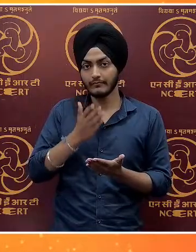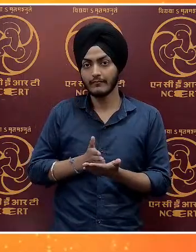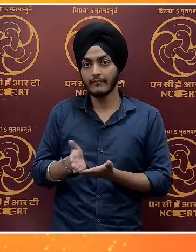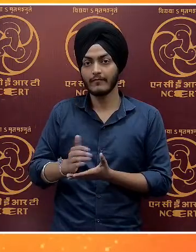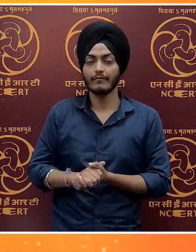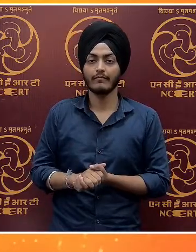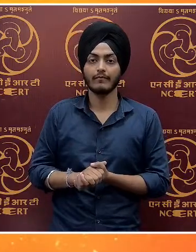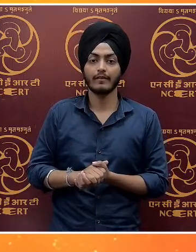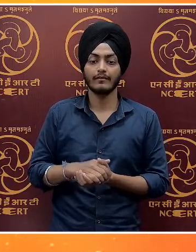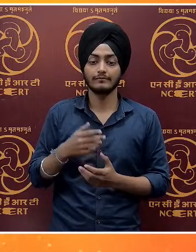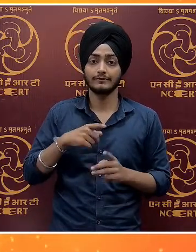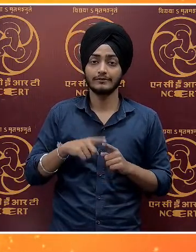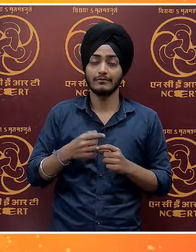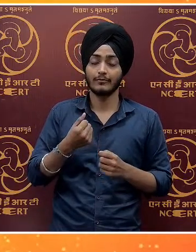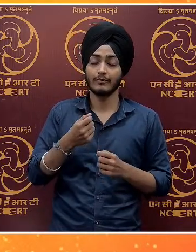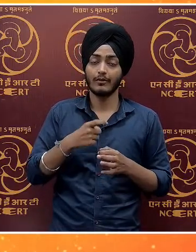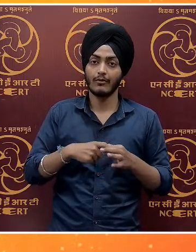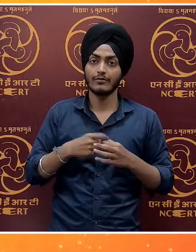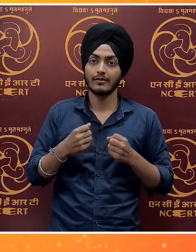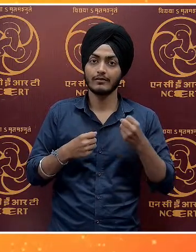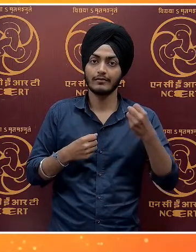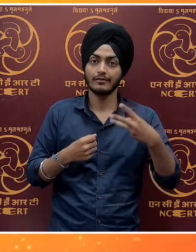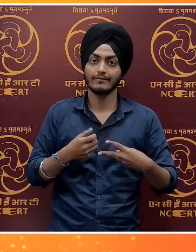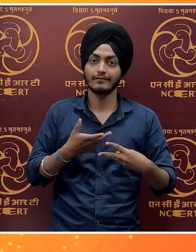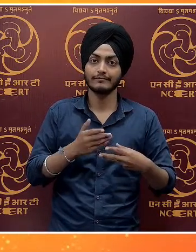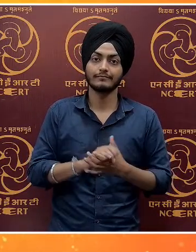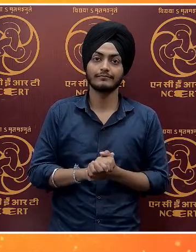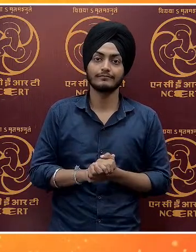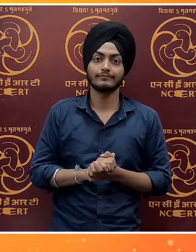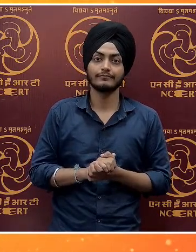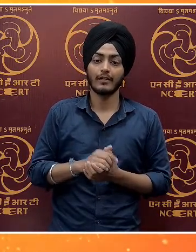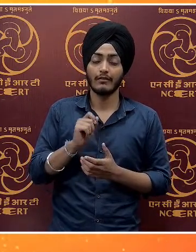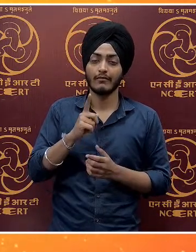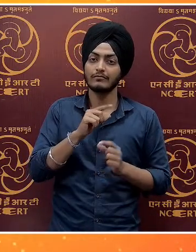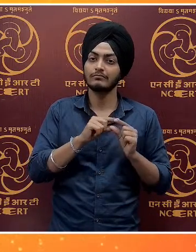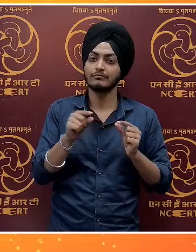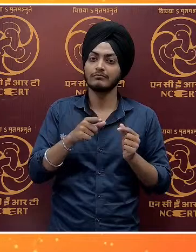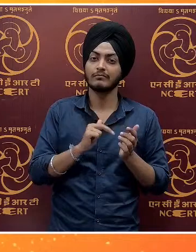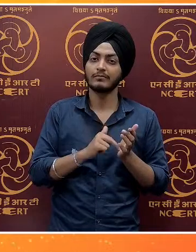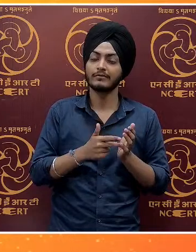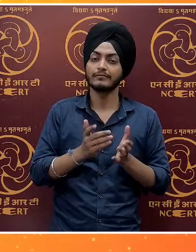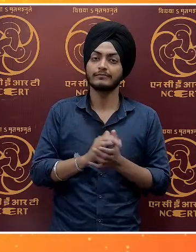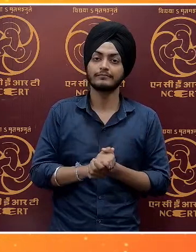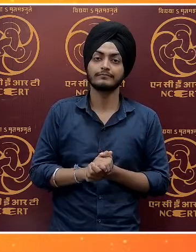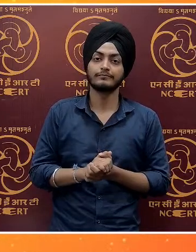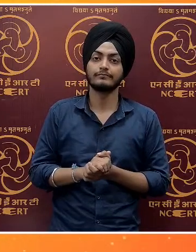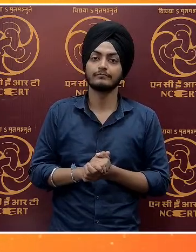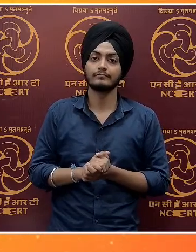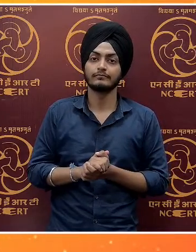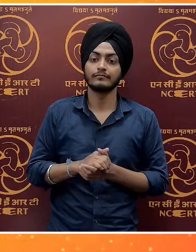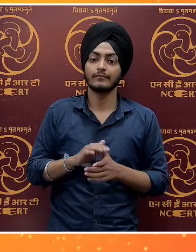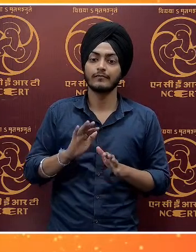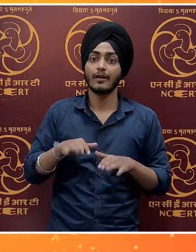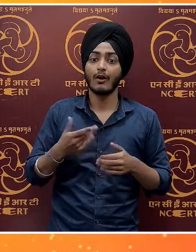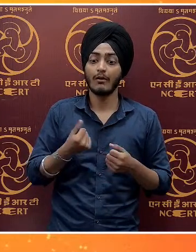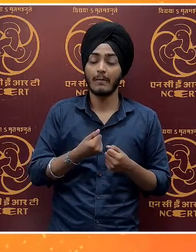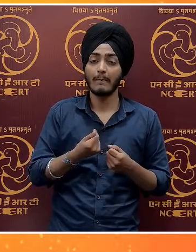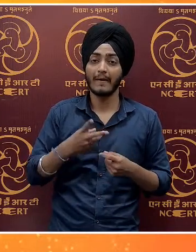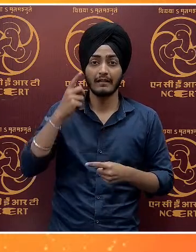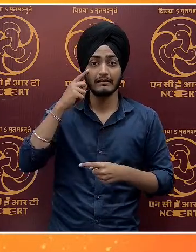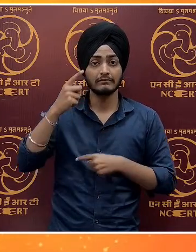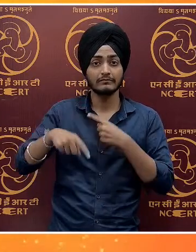There are 3 questions. The first one talks about how many wheels does a bicycle have?